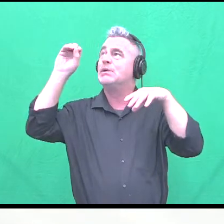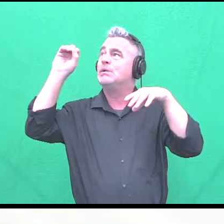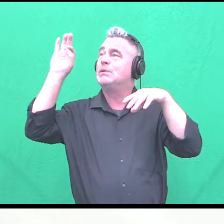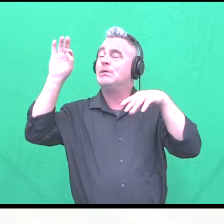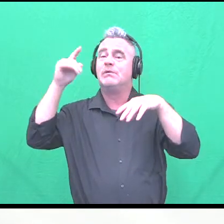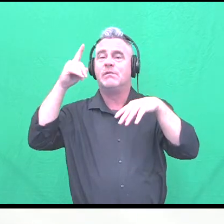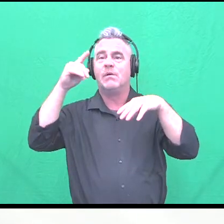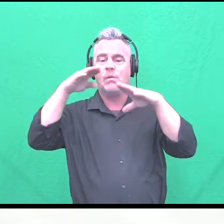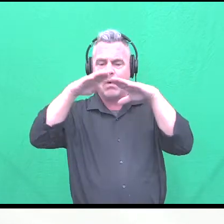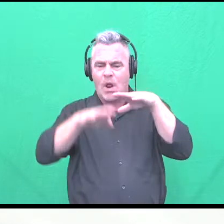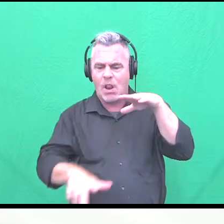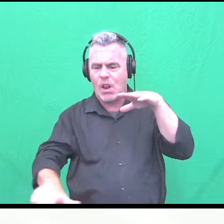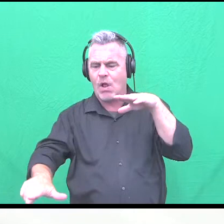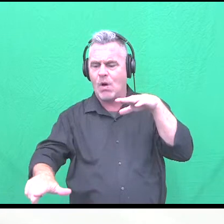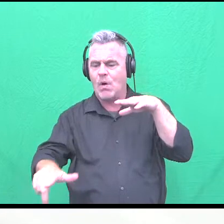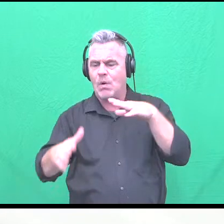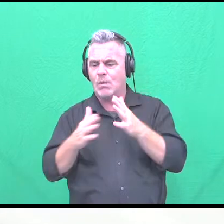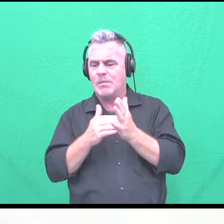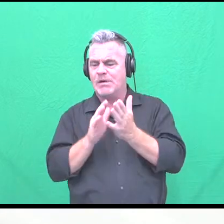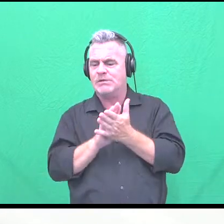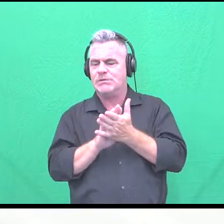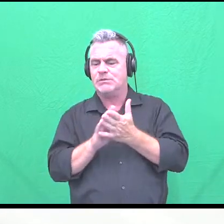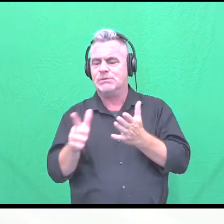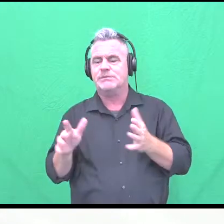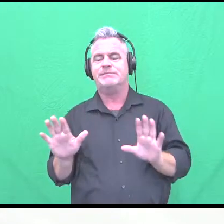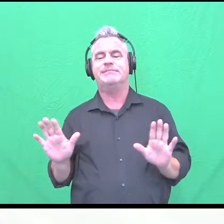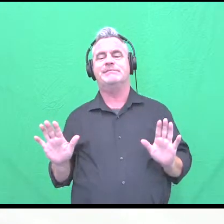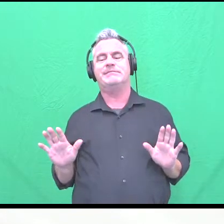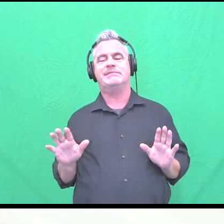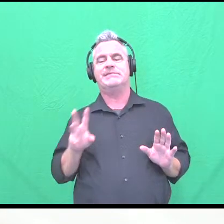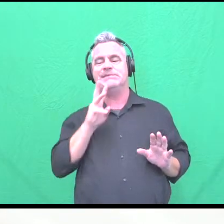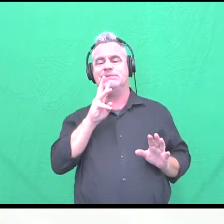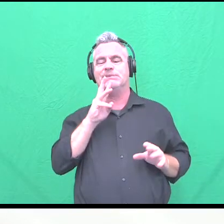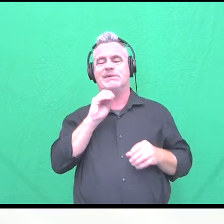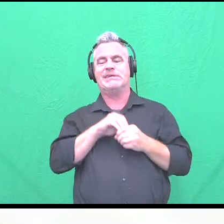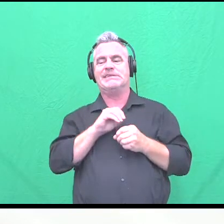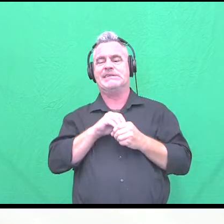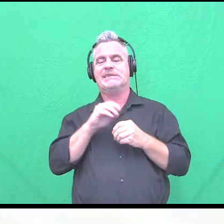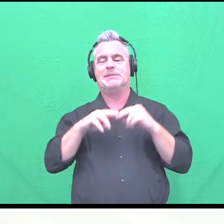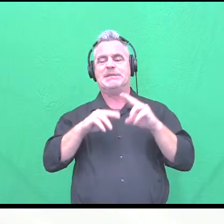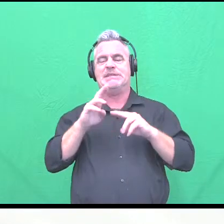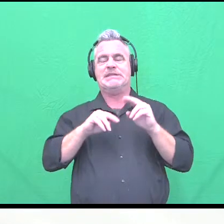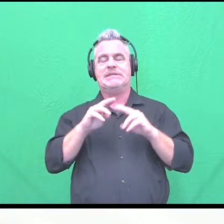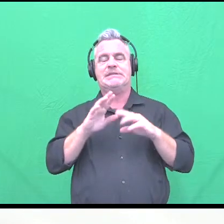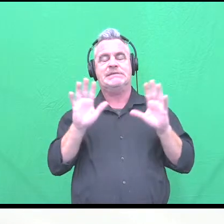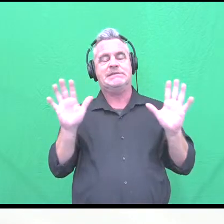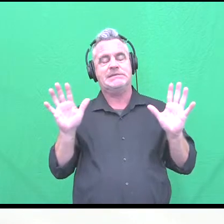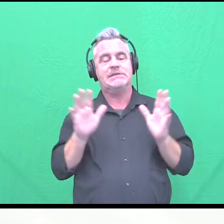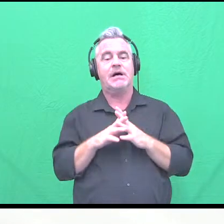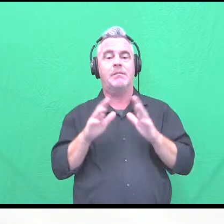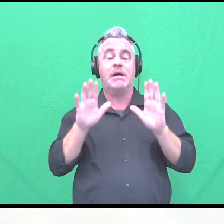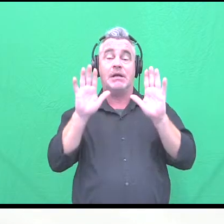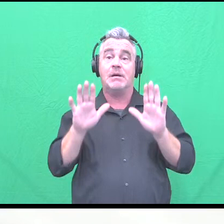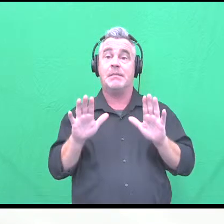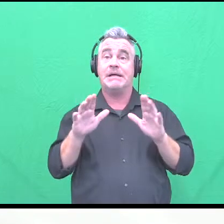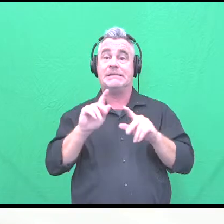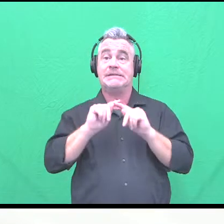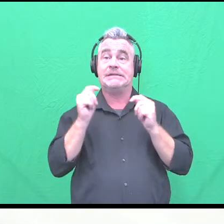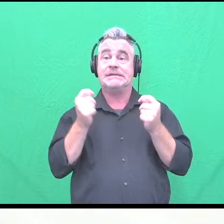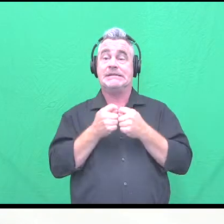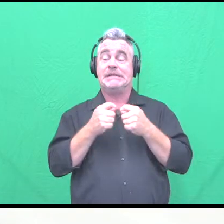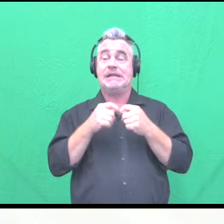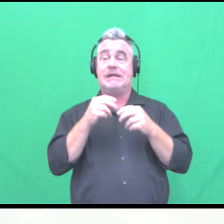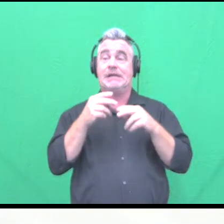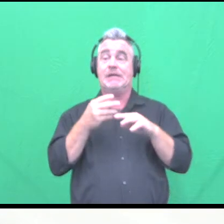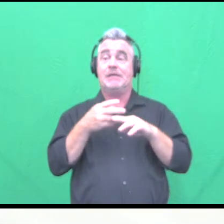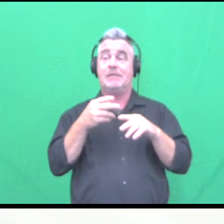low-lying area at a middle school that unfortunately got water into the building. But the amazing team at Maintenance and Operations have